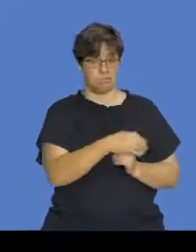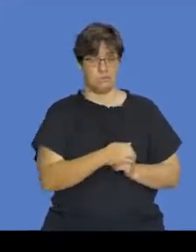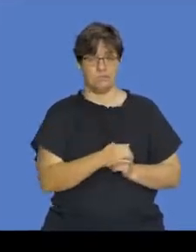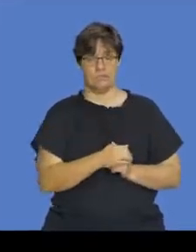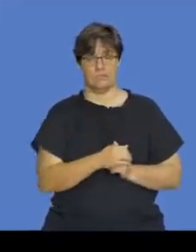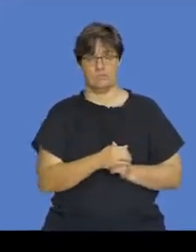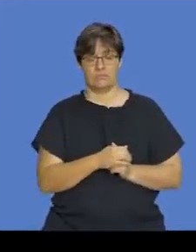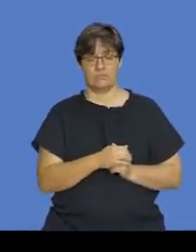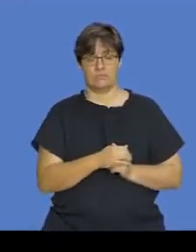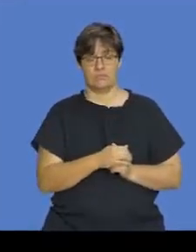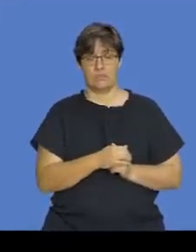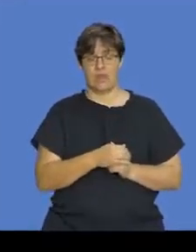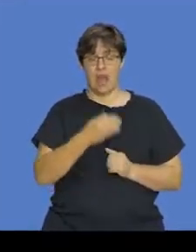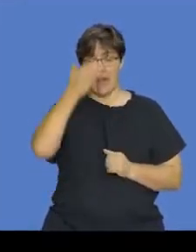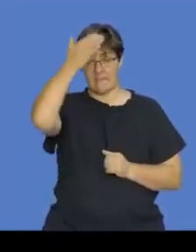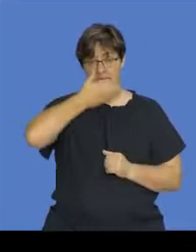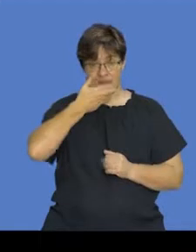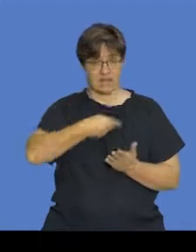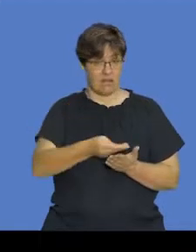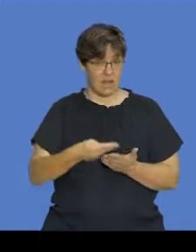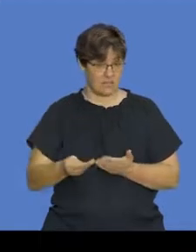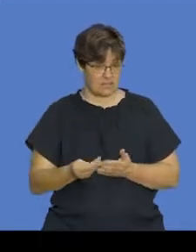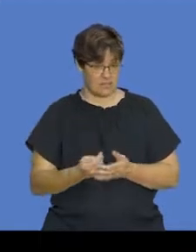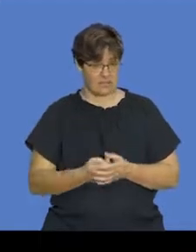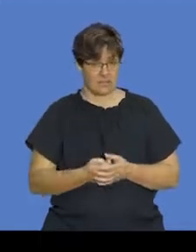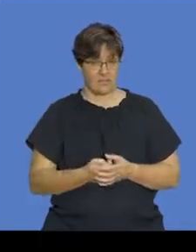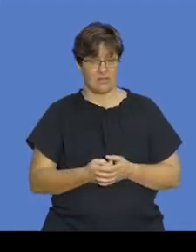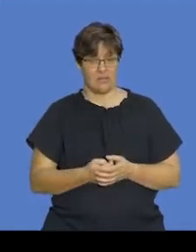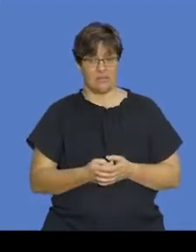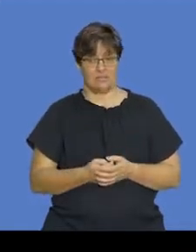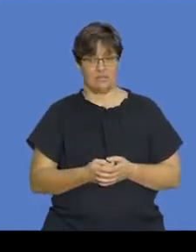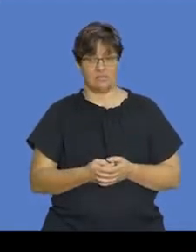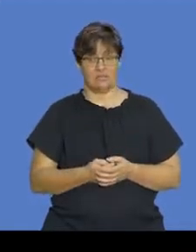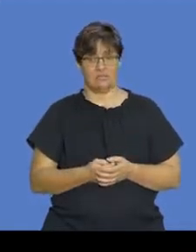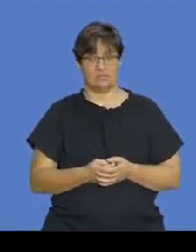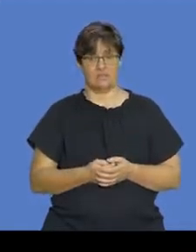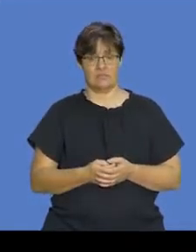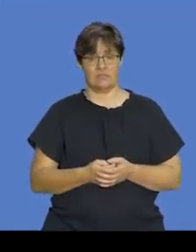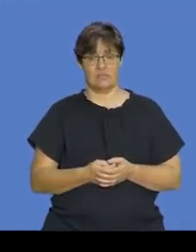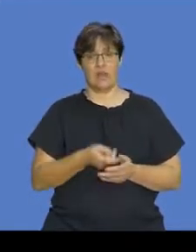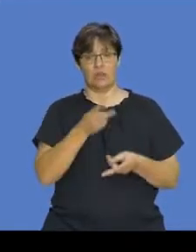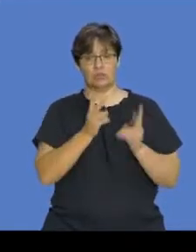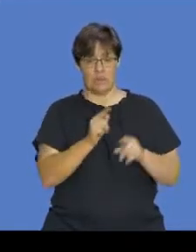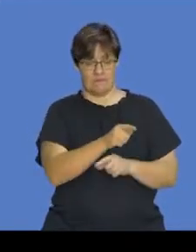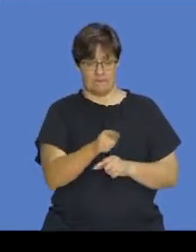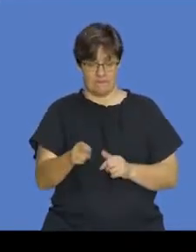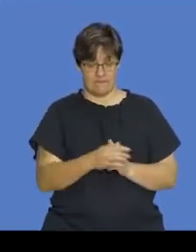I recognize on my face cards, these ones were the face cards, there were 12 of